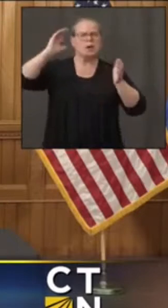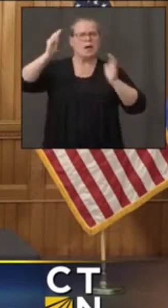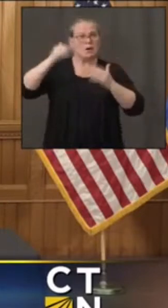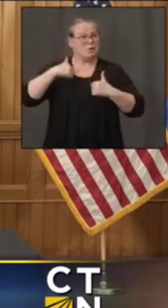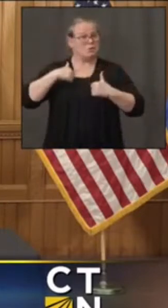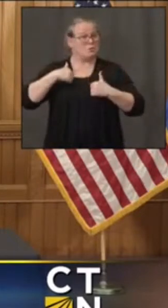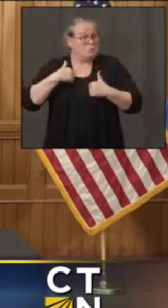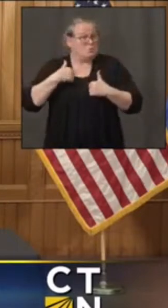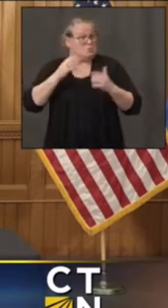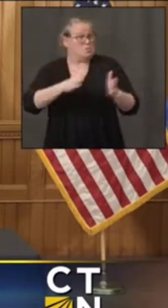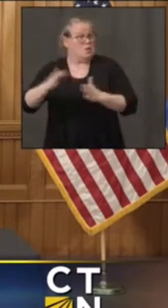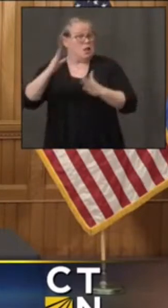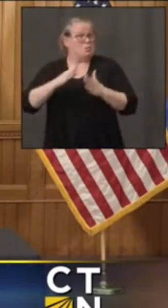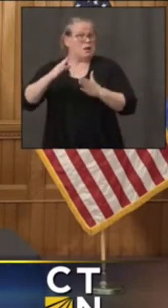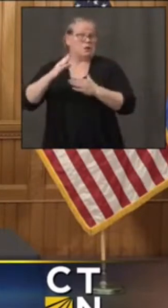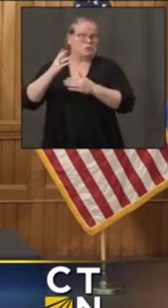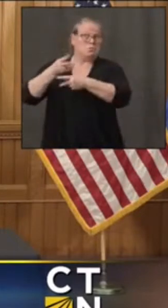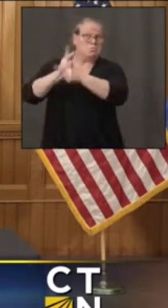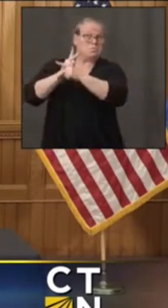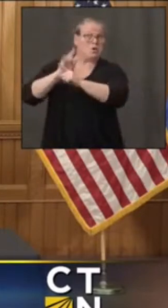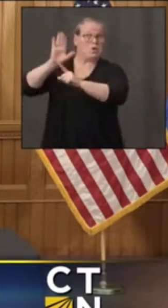winter?